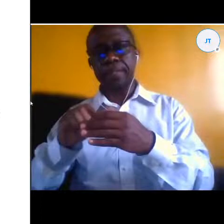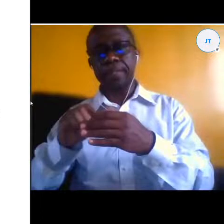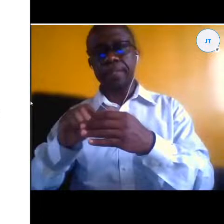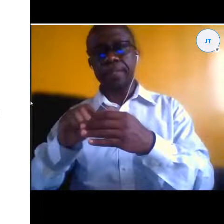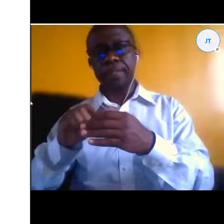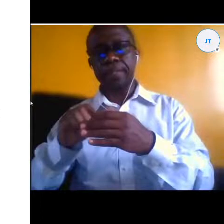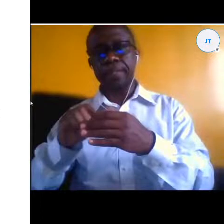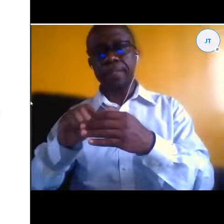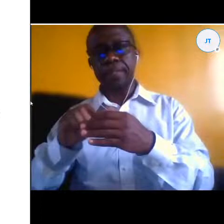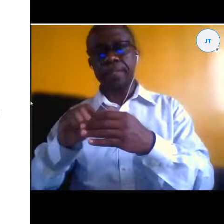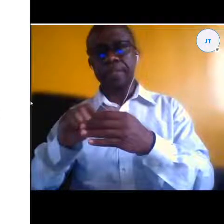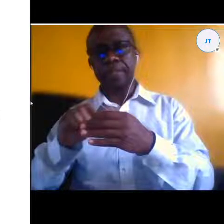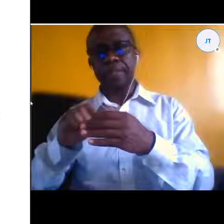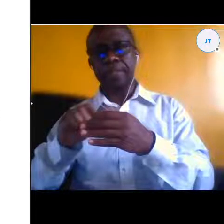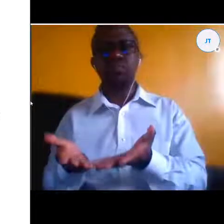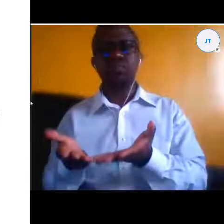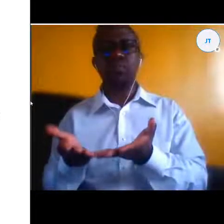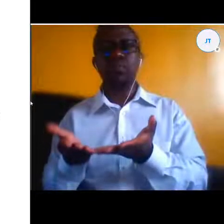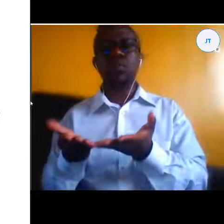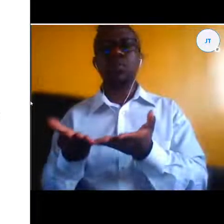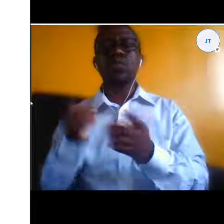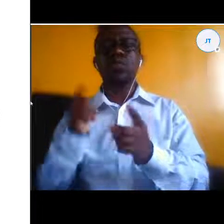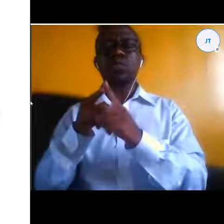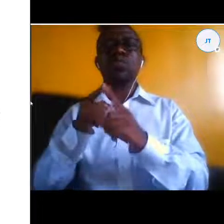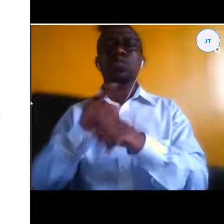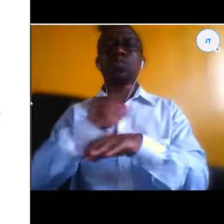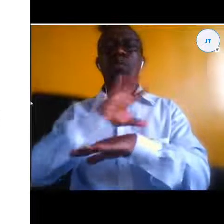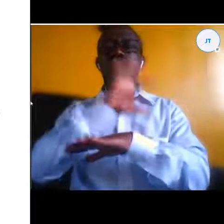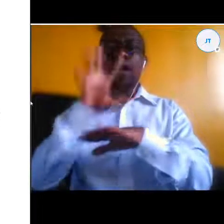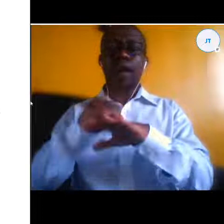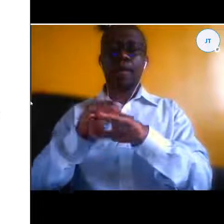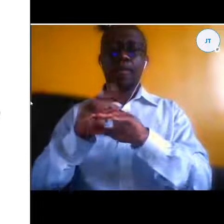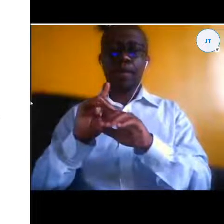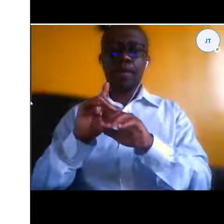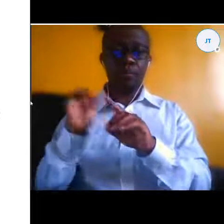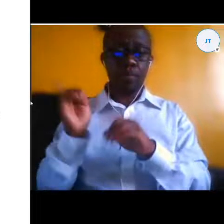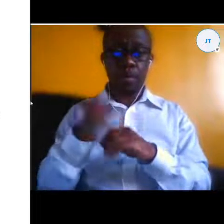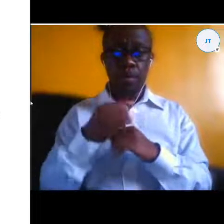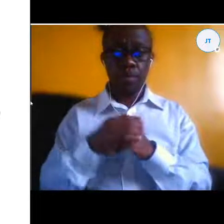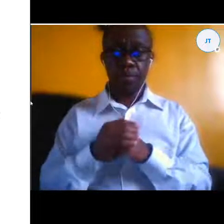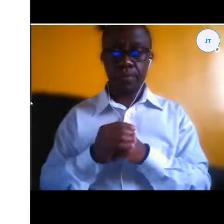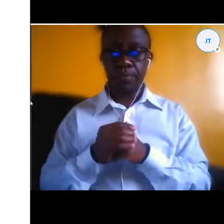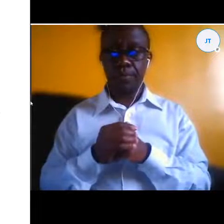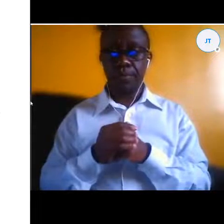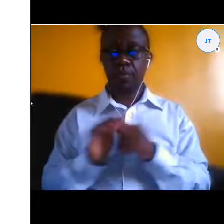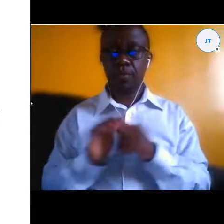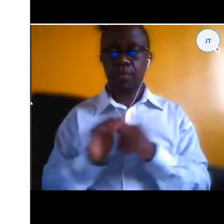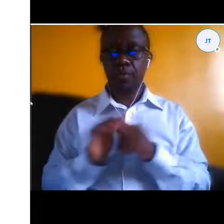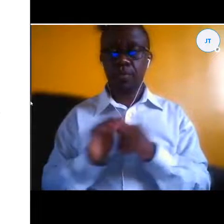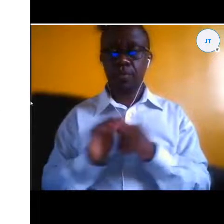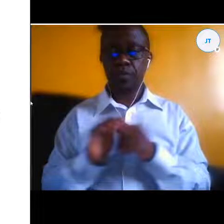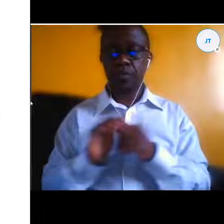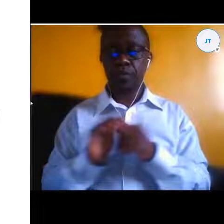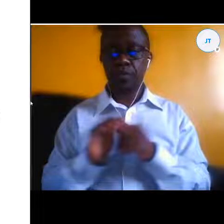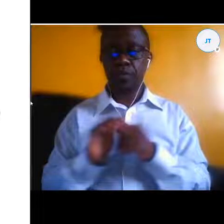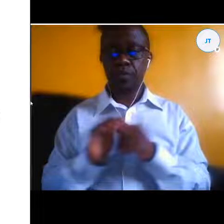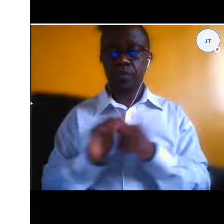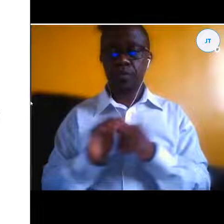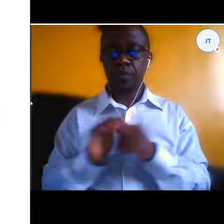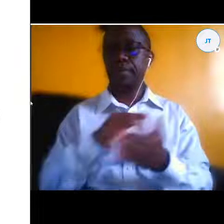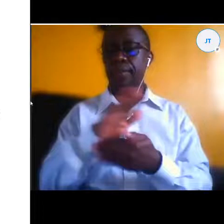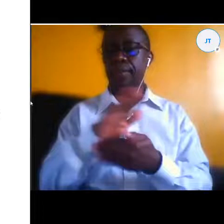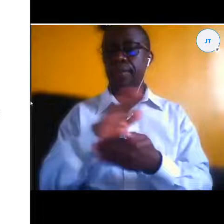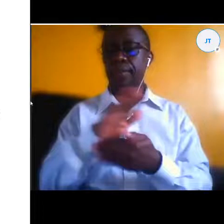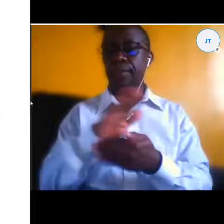the continental one, or vice versa. And then also speak about, as we go forward, how do we